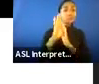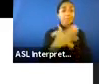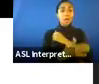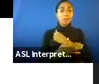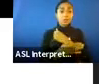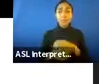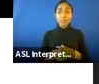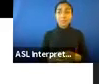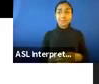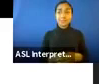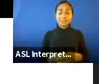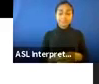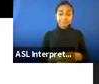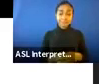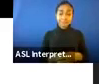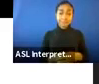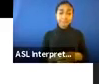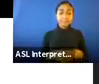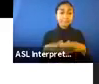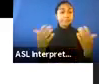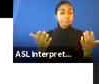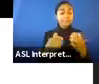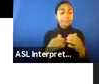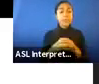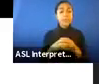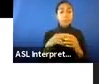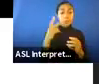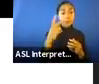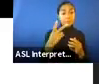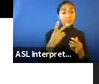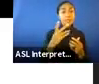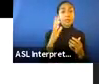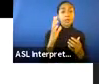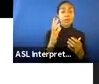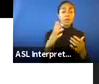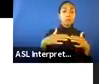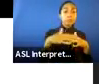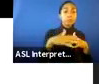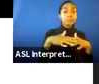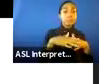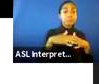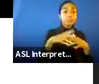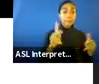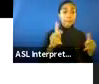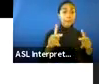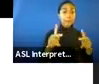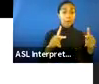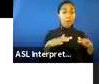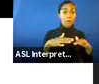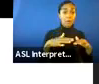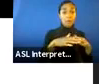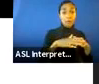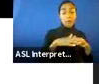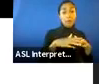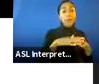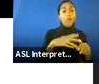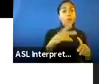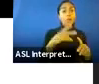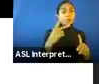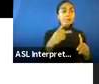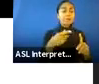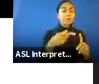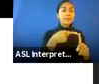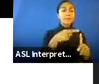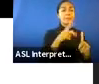So when you have the concentrations of humans, beings seen as units of production, highly